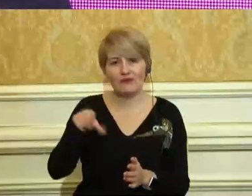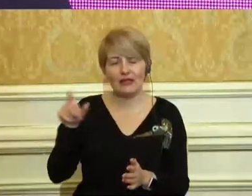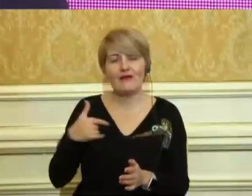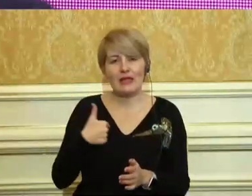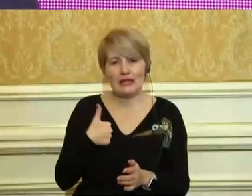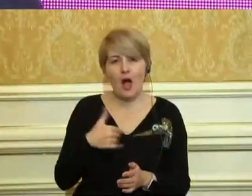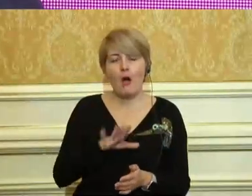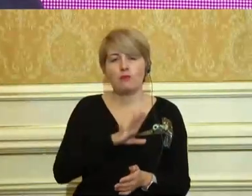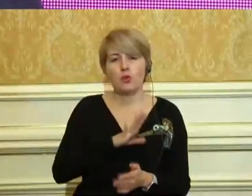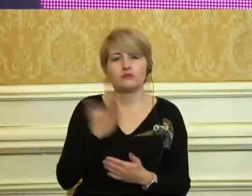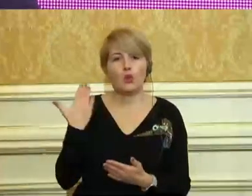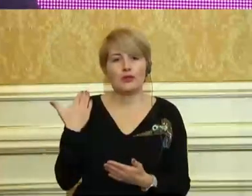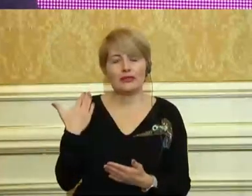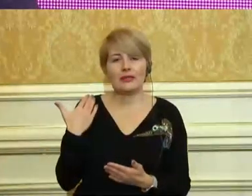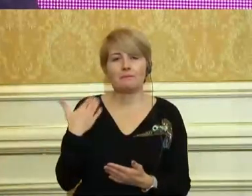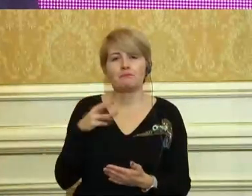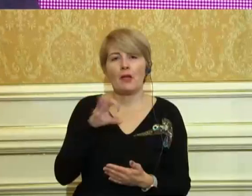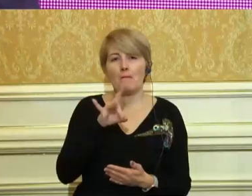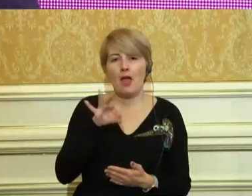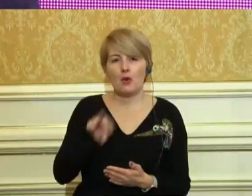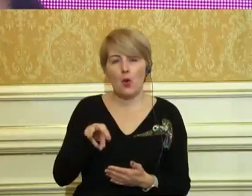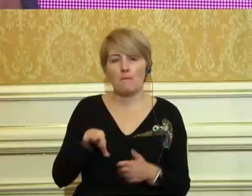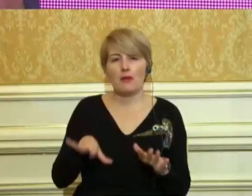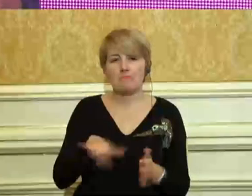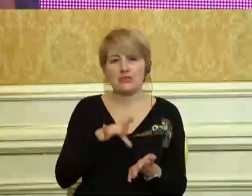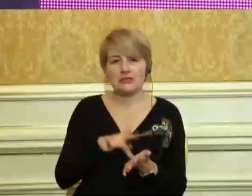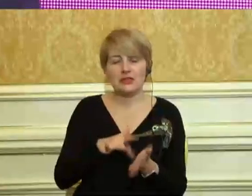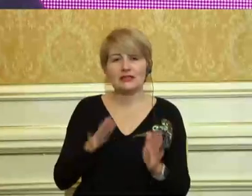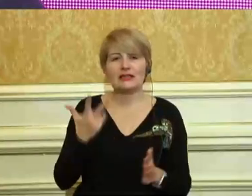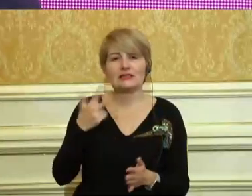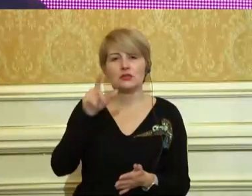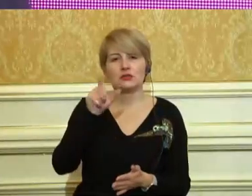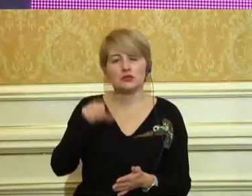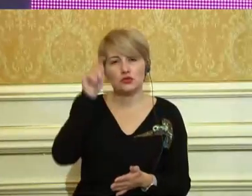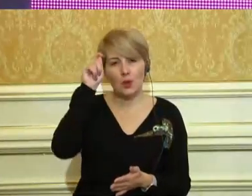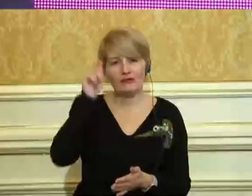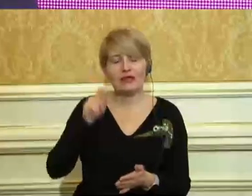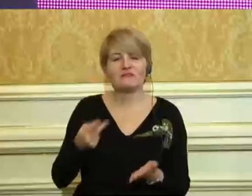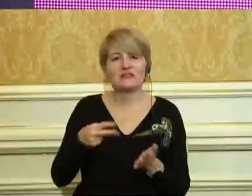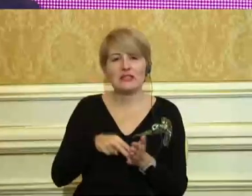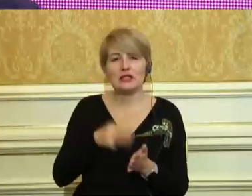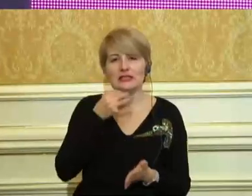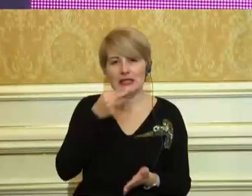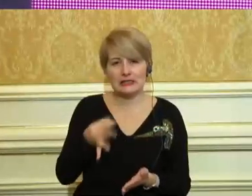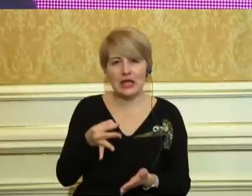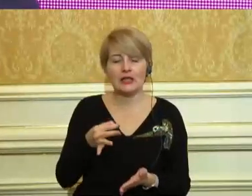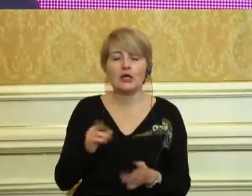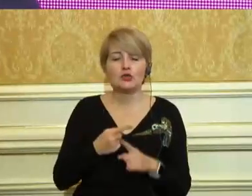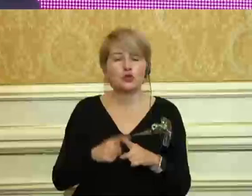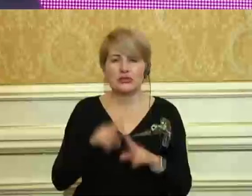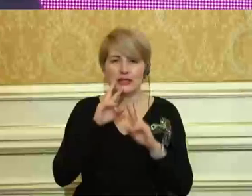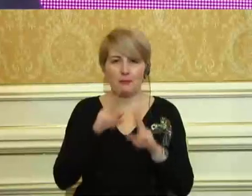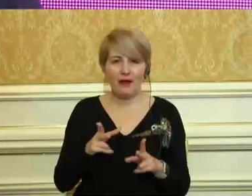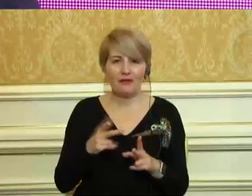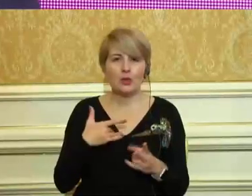time, and two other councillors that stood up and said, no, this is not okay. We need to give them the full support as we would any other